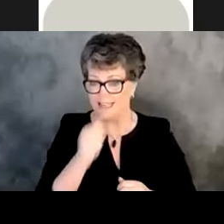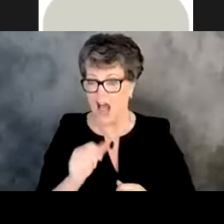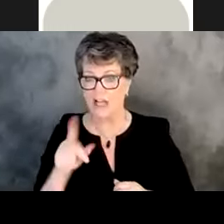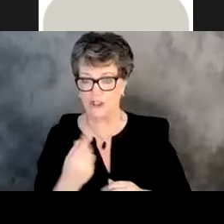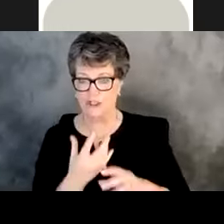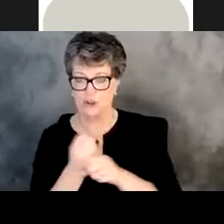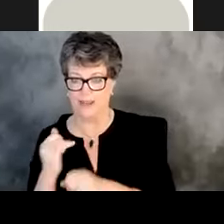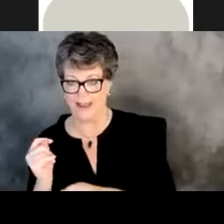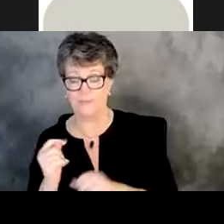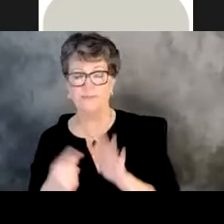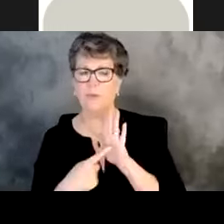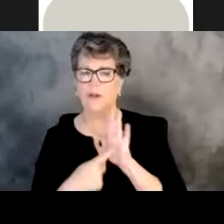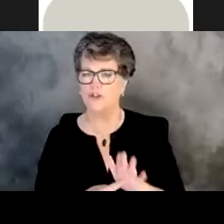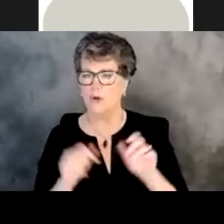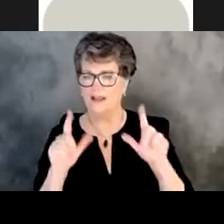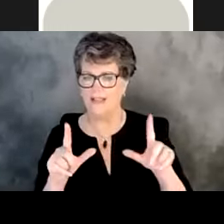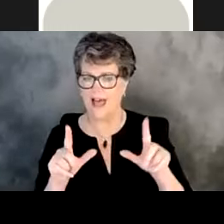slide earlier about only